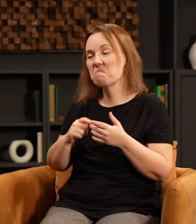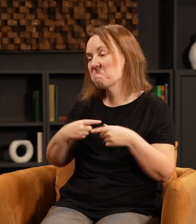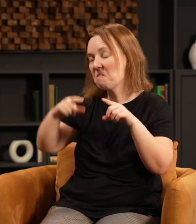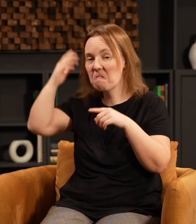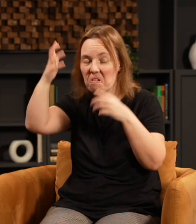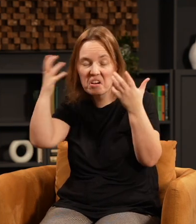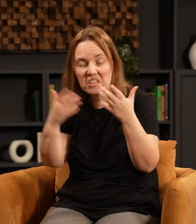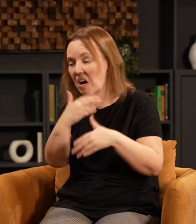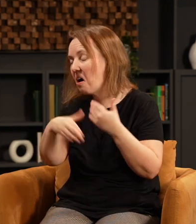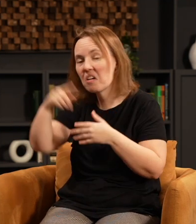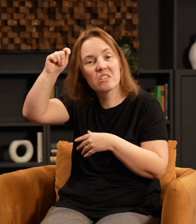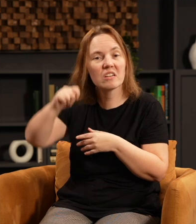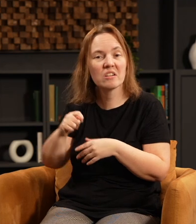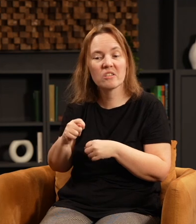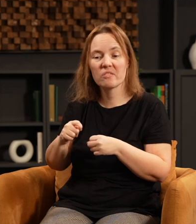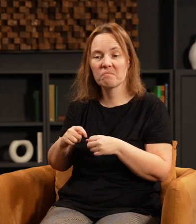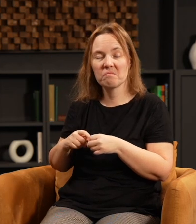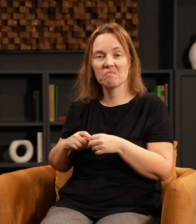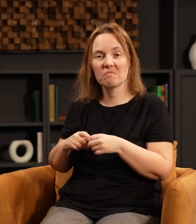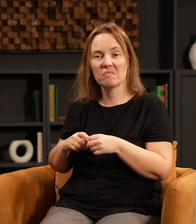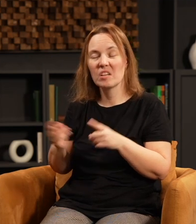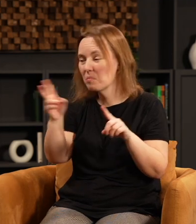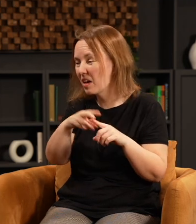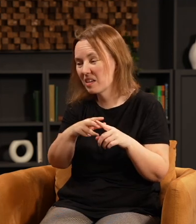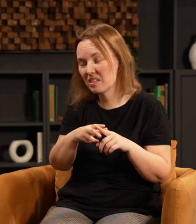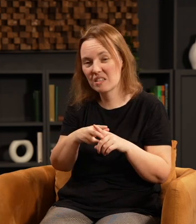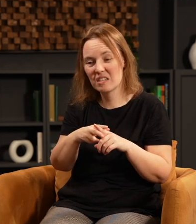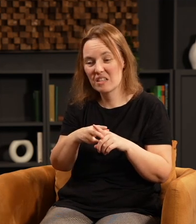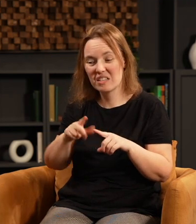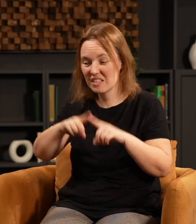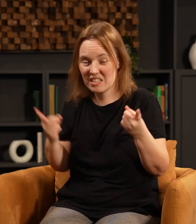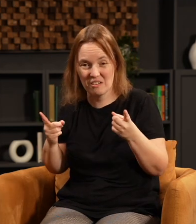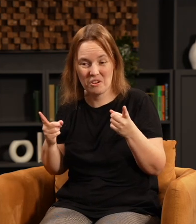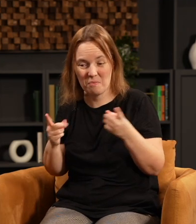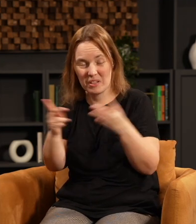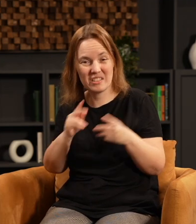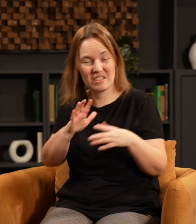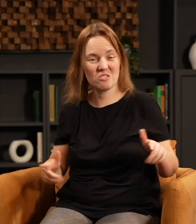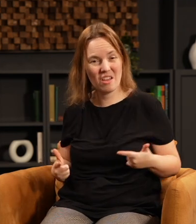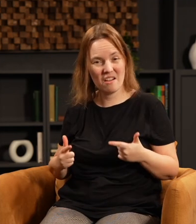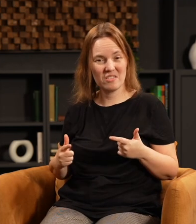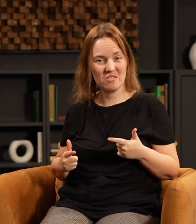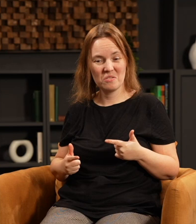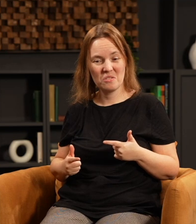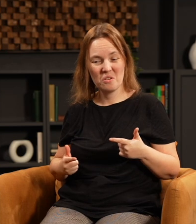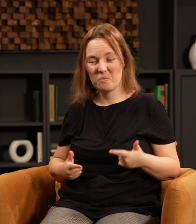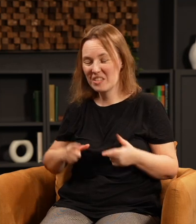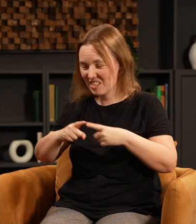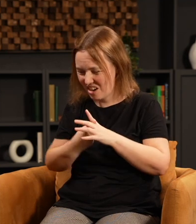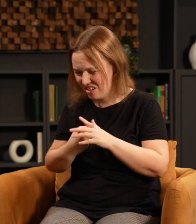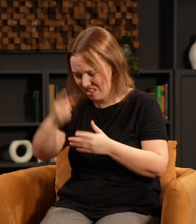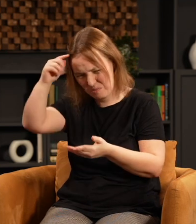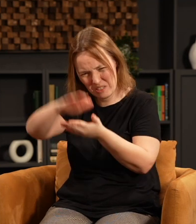things. You can apply it to different areas of your life, but do you understand what I'm saying? We come to believe the lie of the culture, which, by the way, is